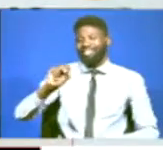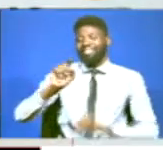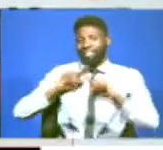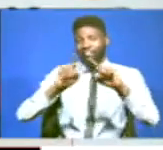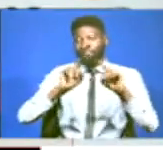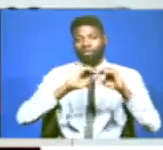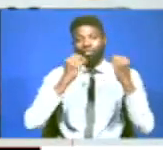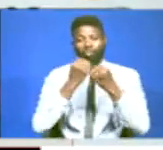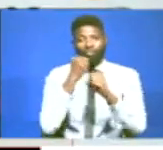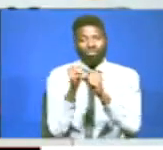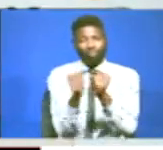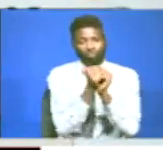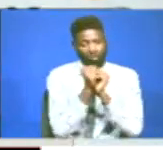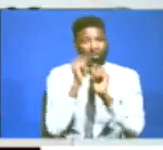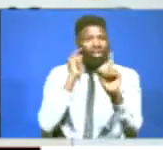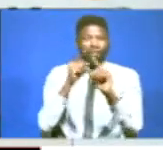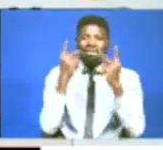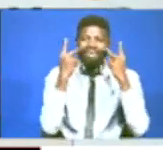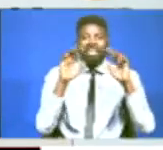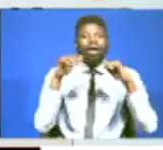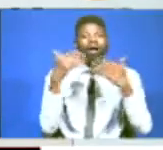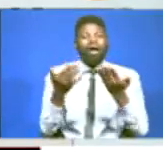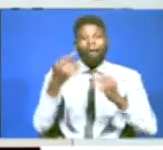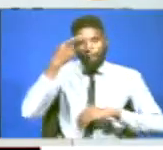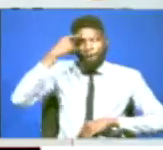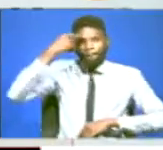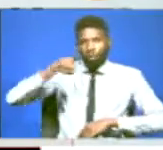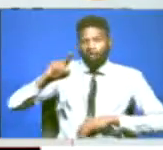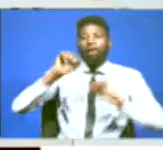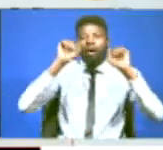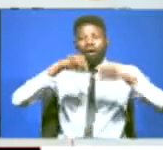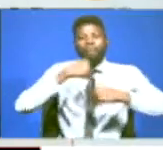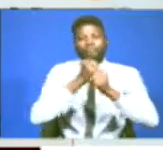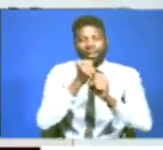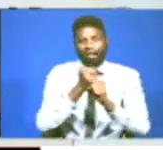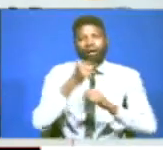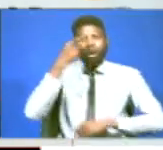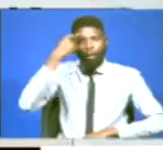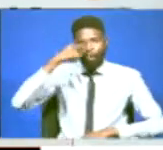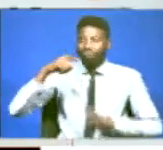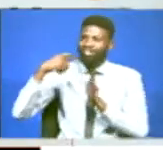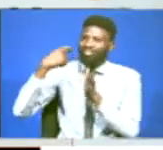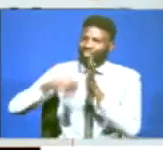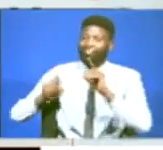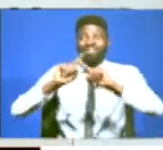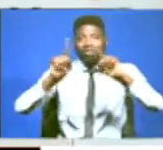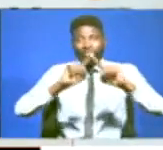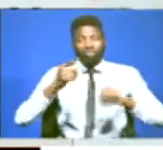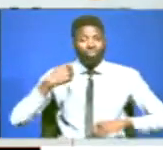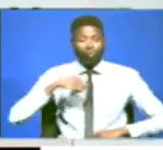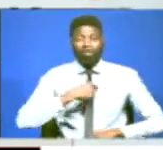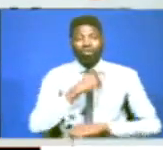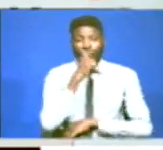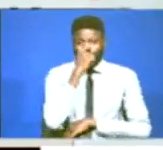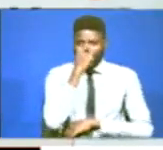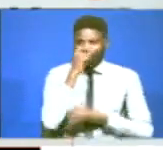of those concessions can be made. It's a government issue, policy on taxation, but we really wish to see facilitation